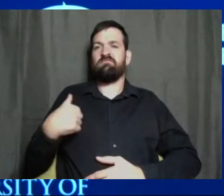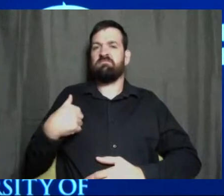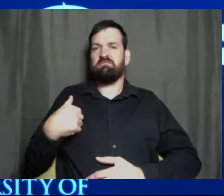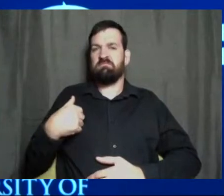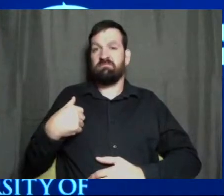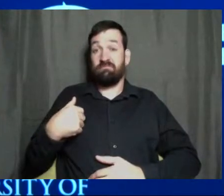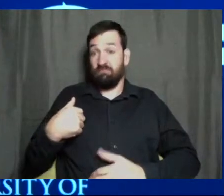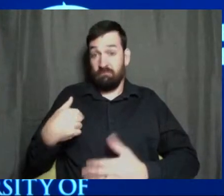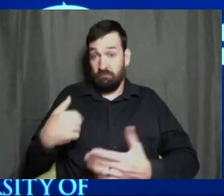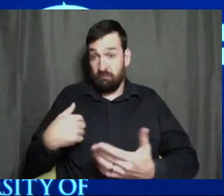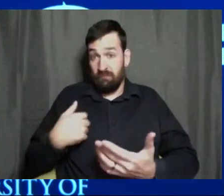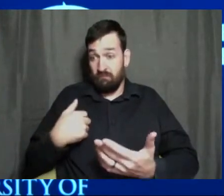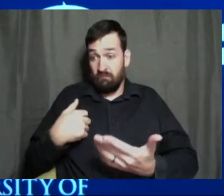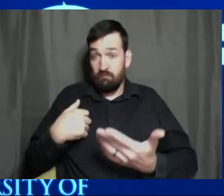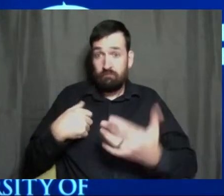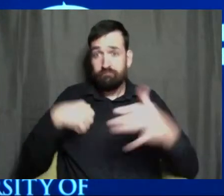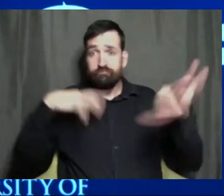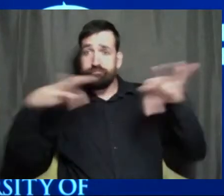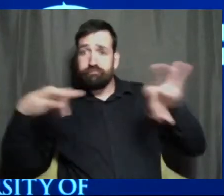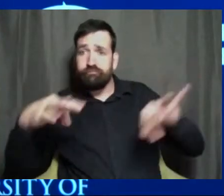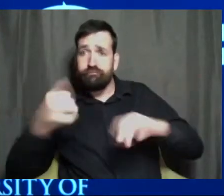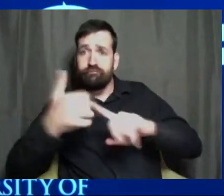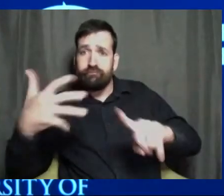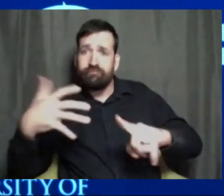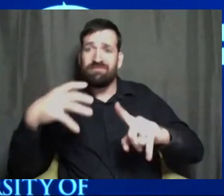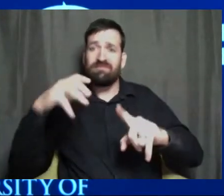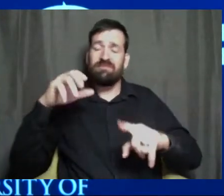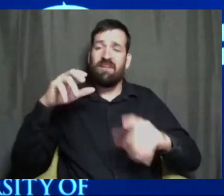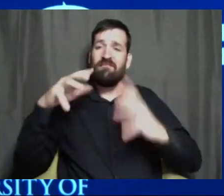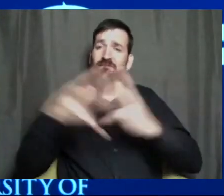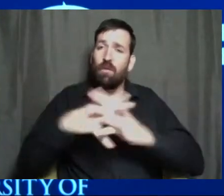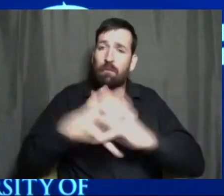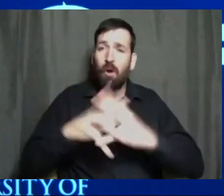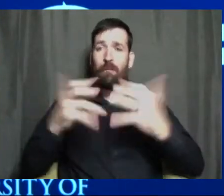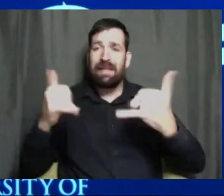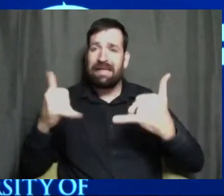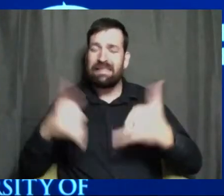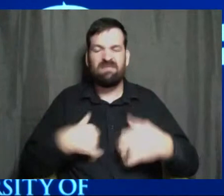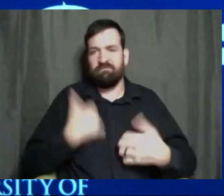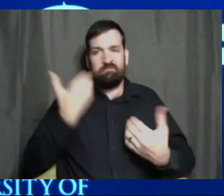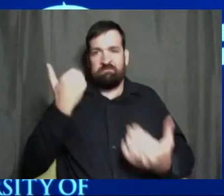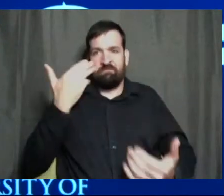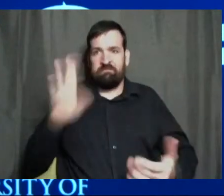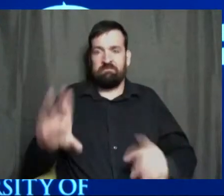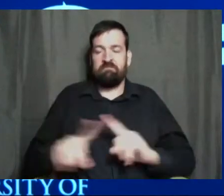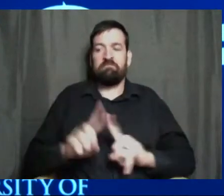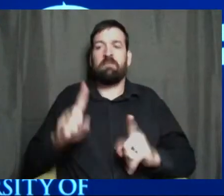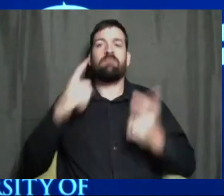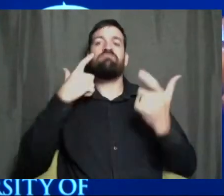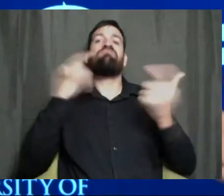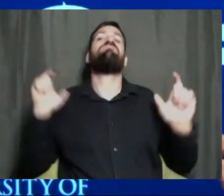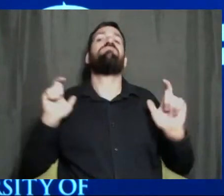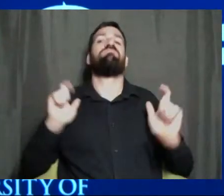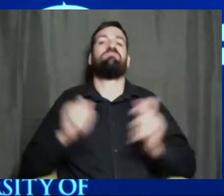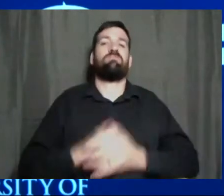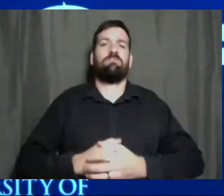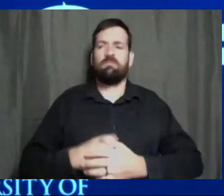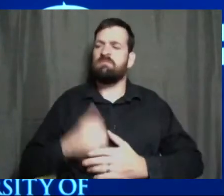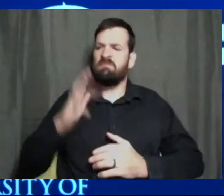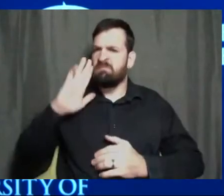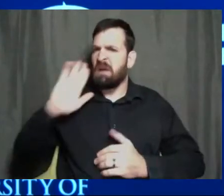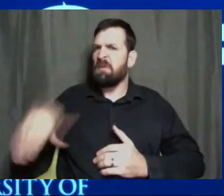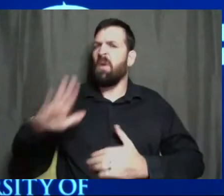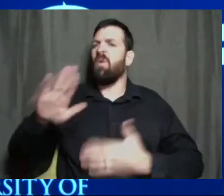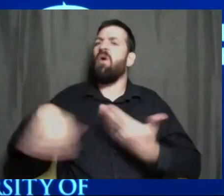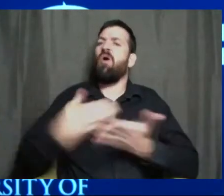I wouldn't pretend to go and tell people how to do that. So I think there is an arrogance to people saying, well, I know all these scientists and